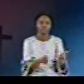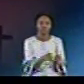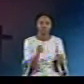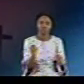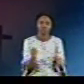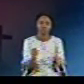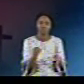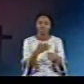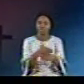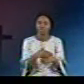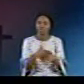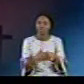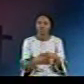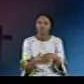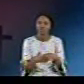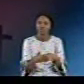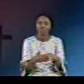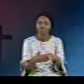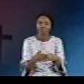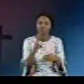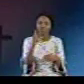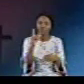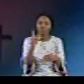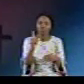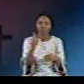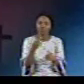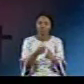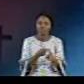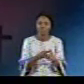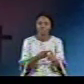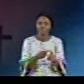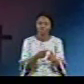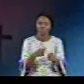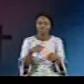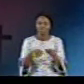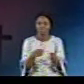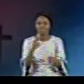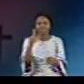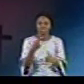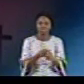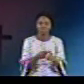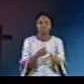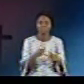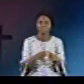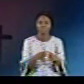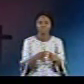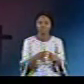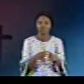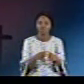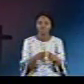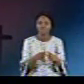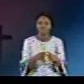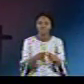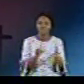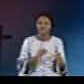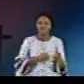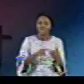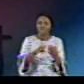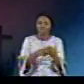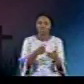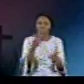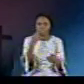ah one month getting into moose for that we brought that i'm pushing i started to see something for my two